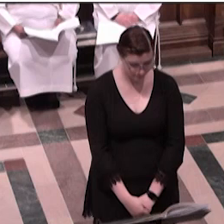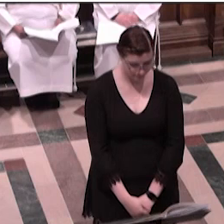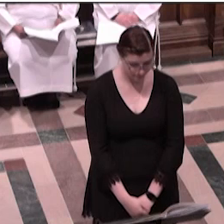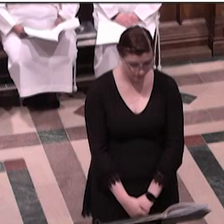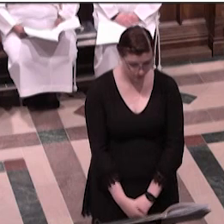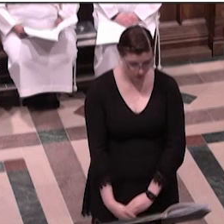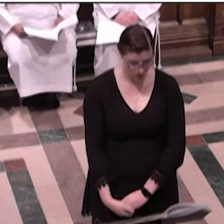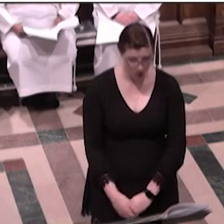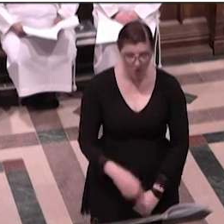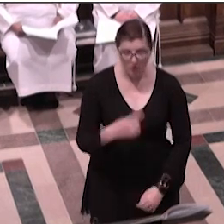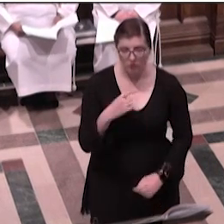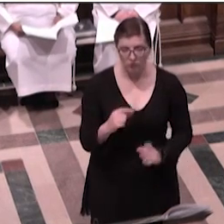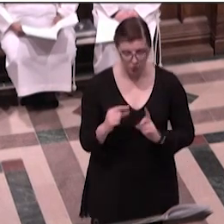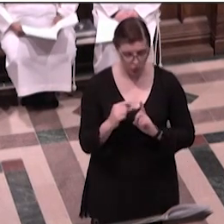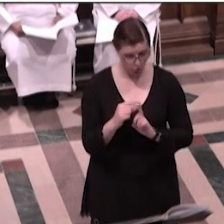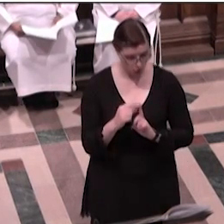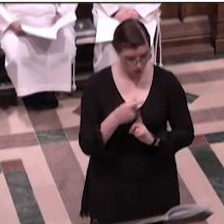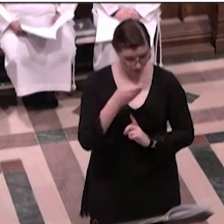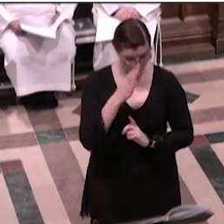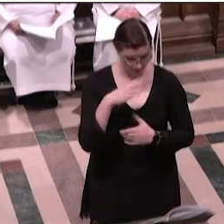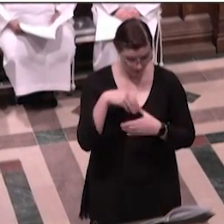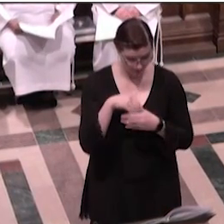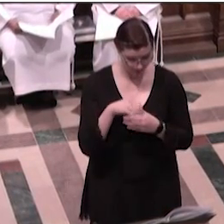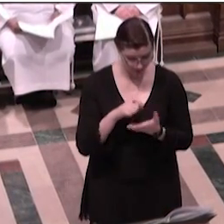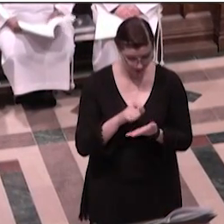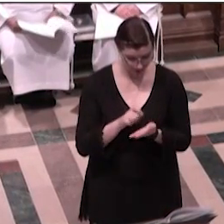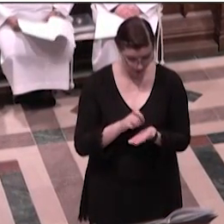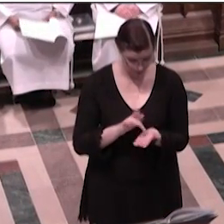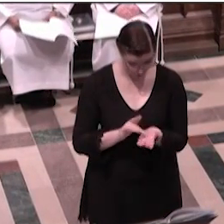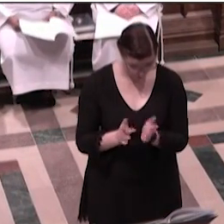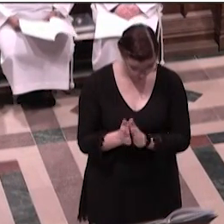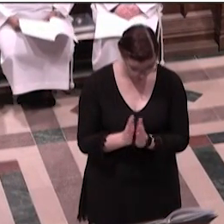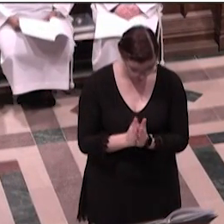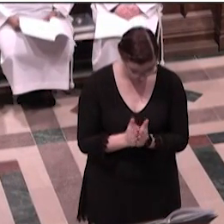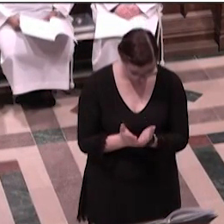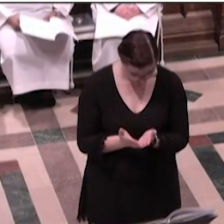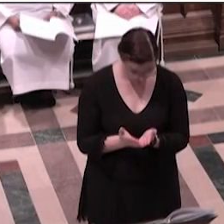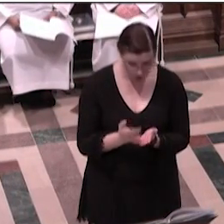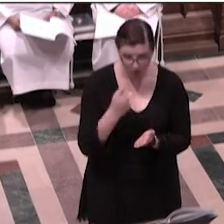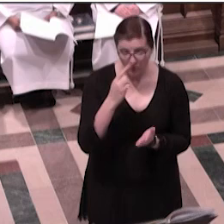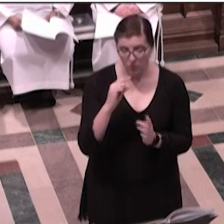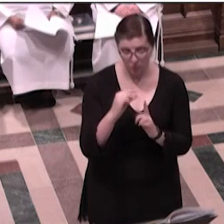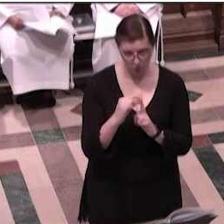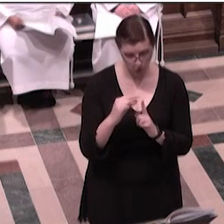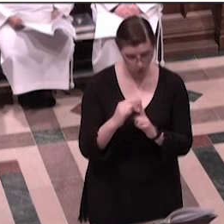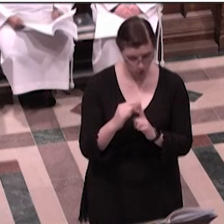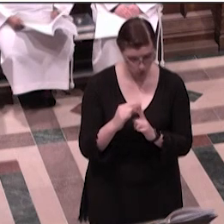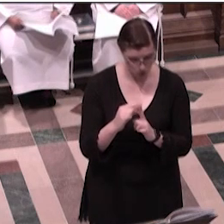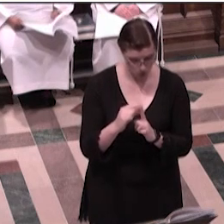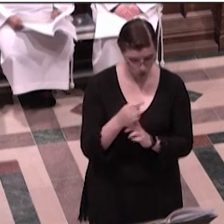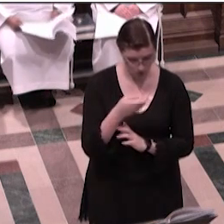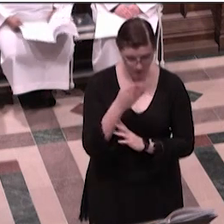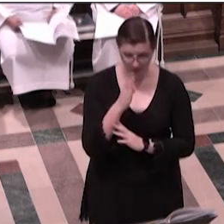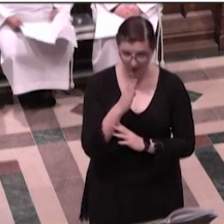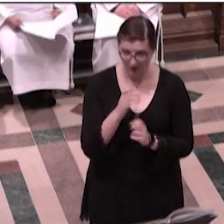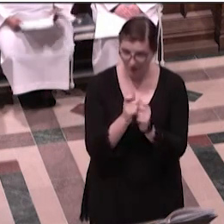For the word of God in Scripture, for the word of God among